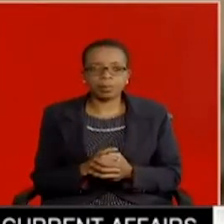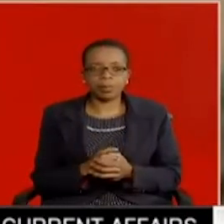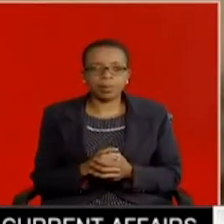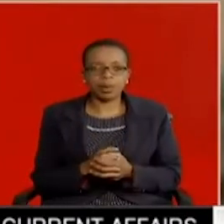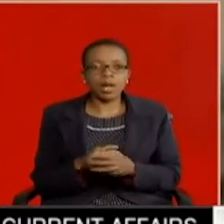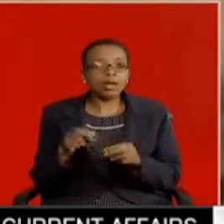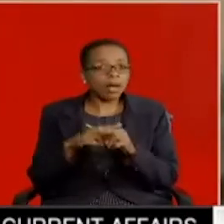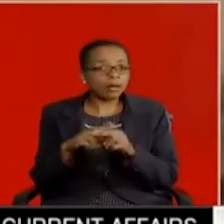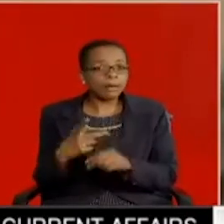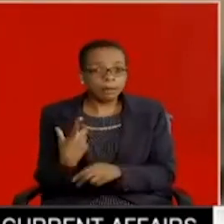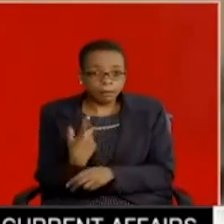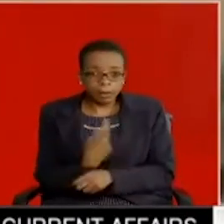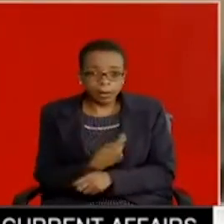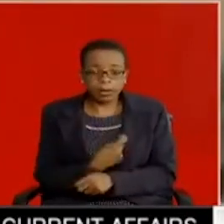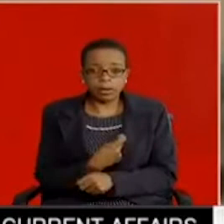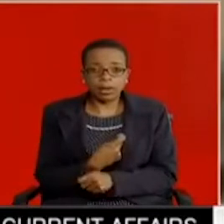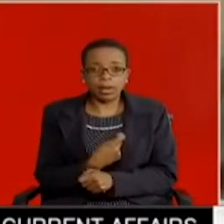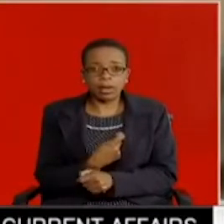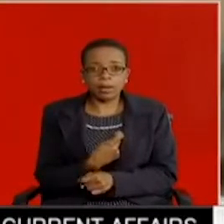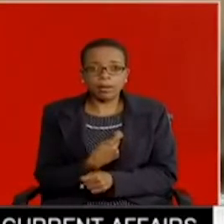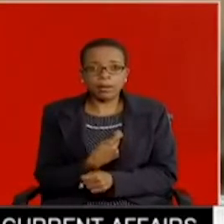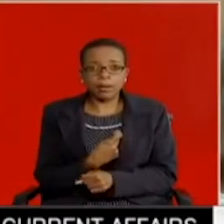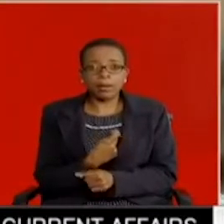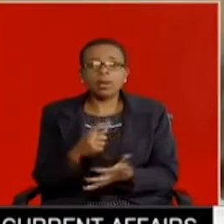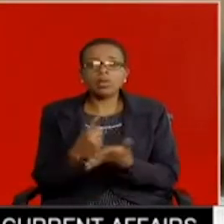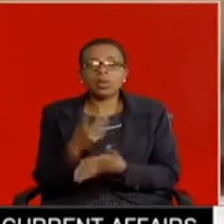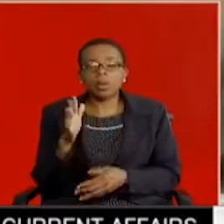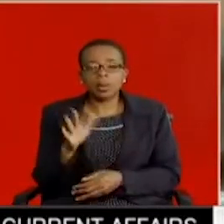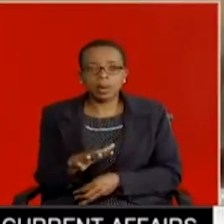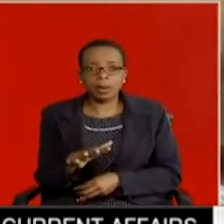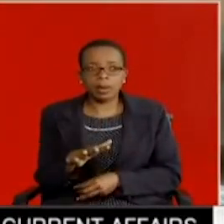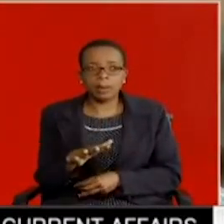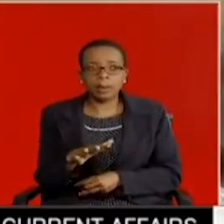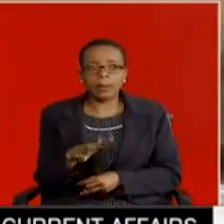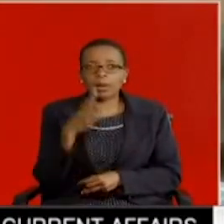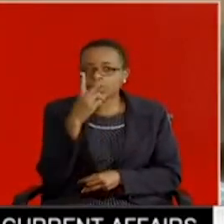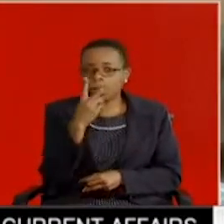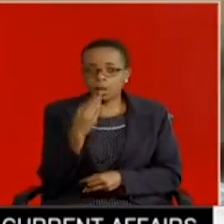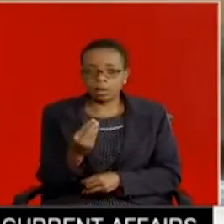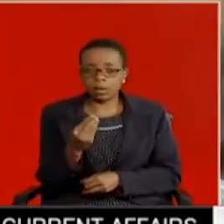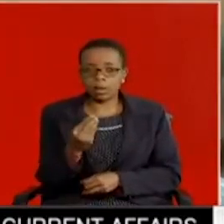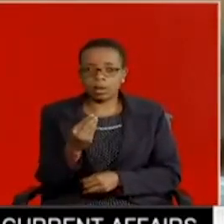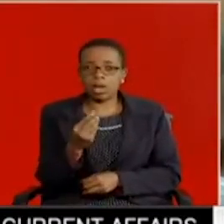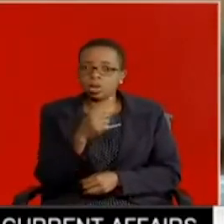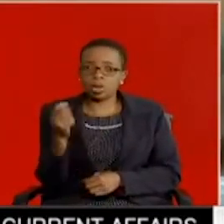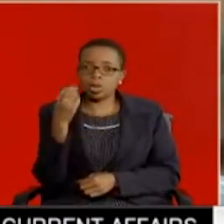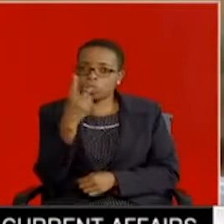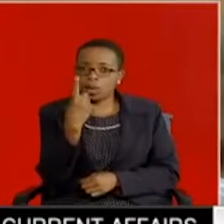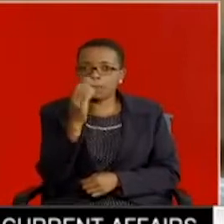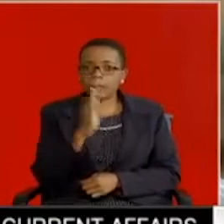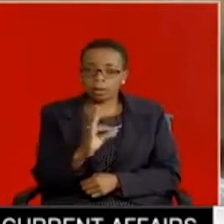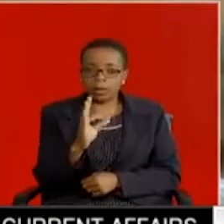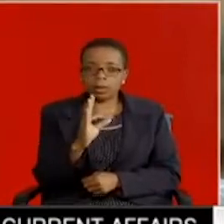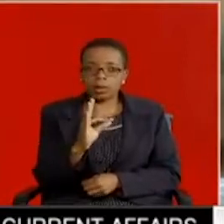Training of the vaccinators will be conducted on 20th to 21st